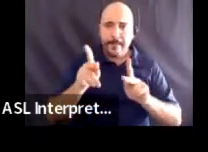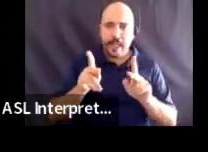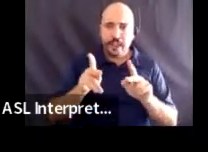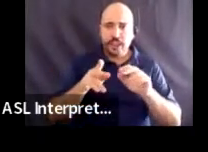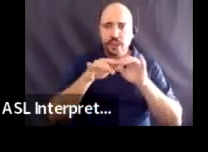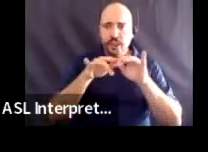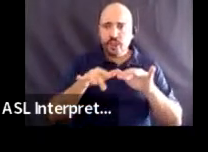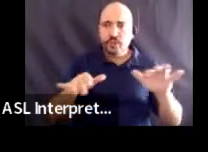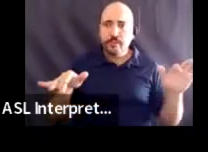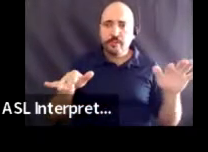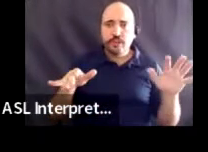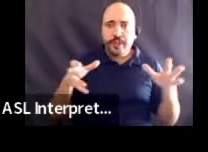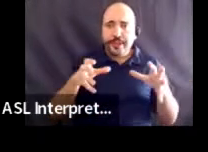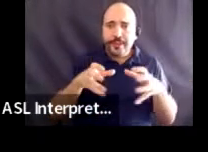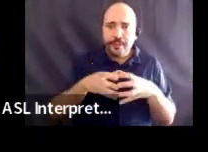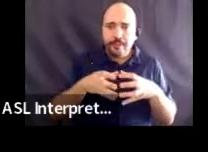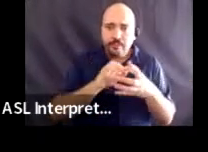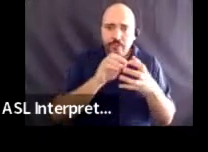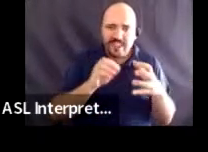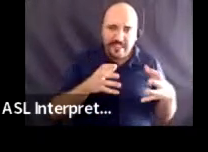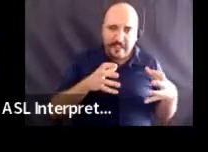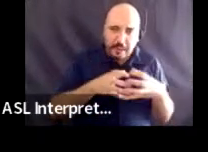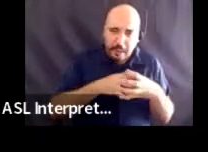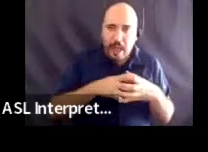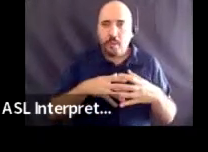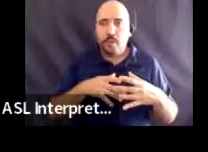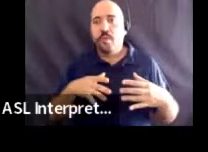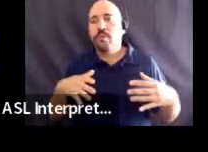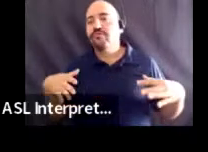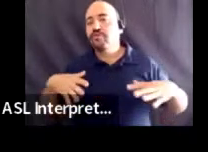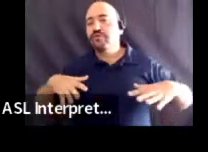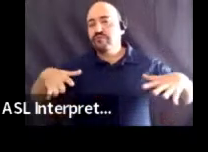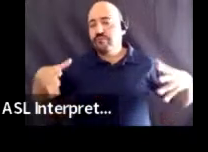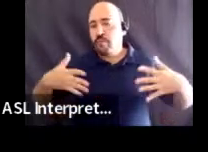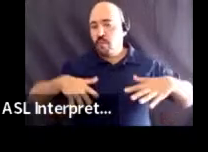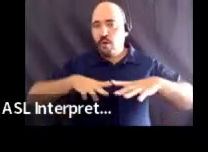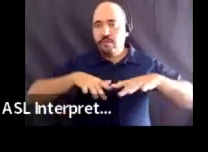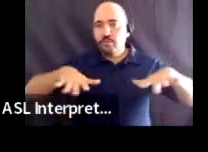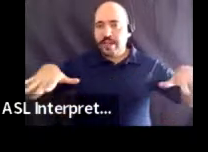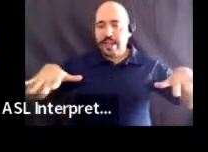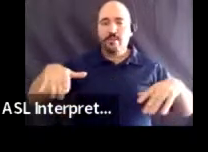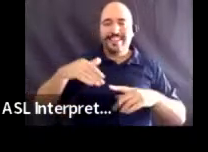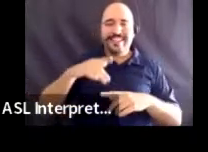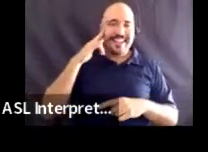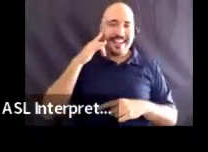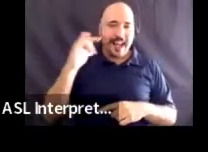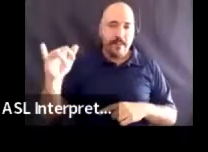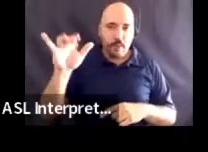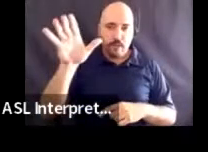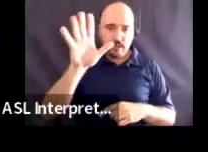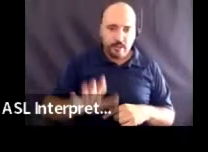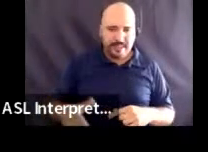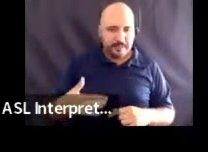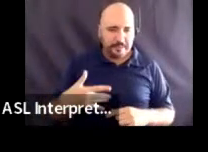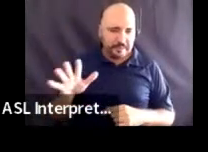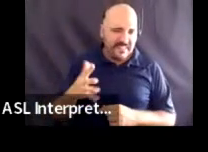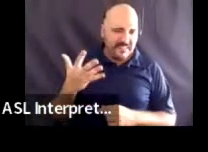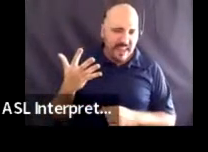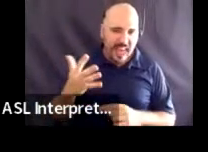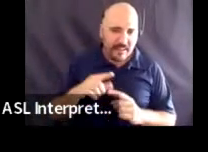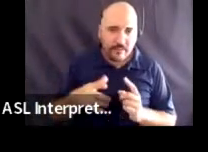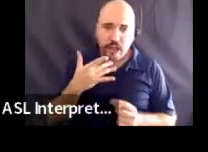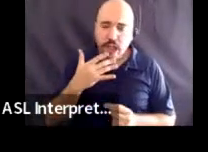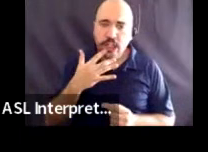within California. There are 5 different colors on the chart,